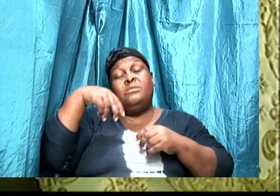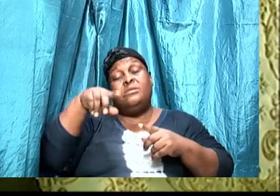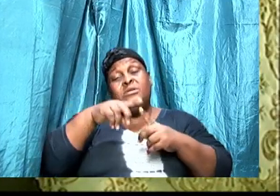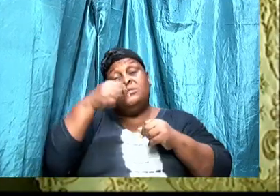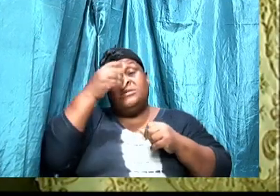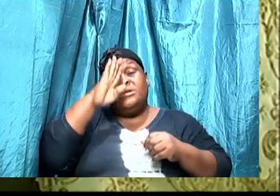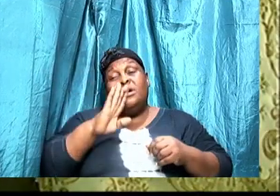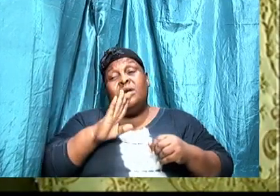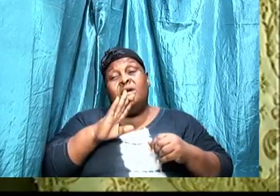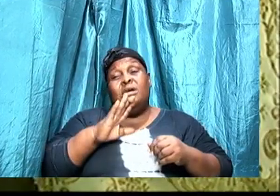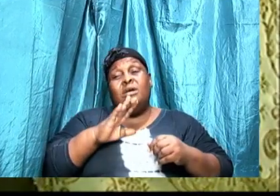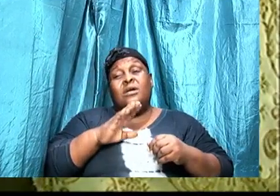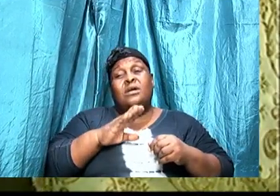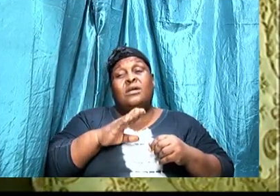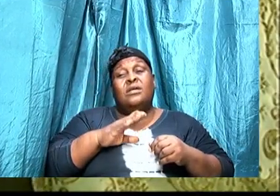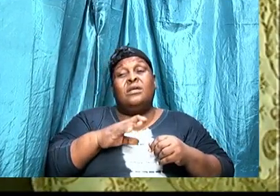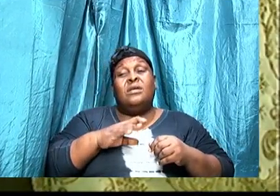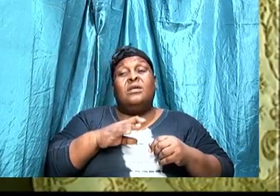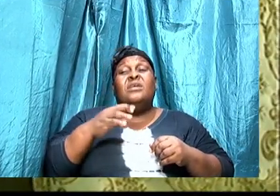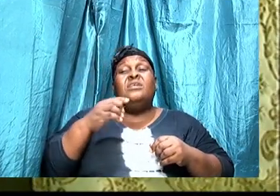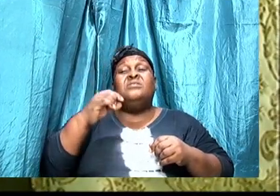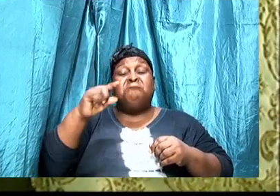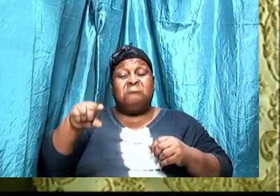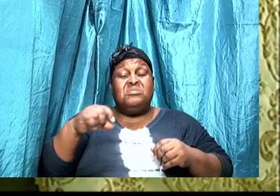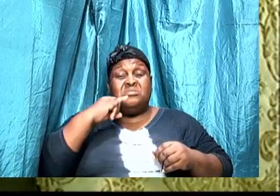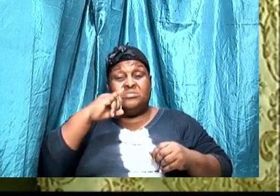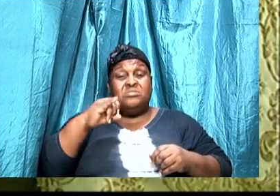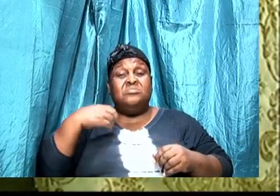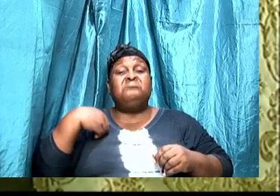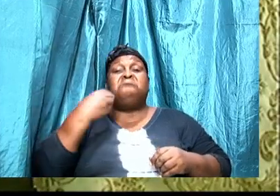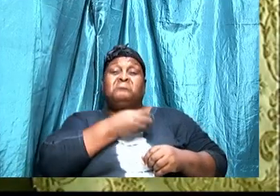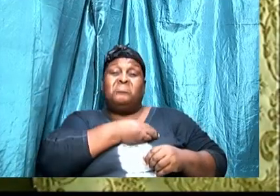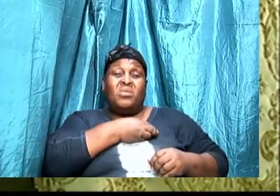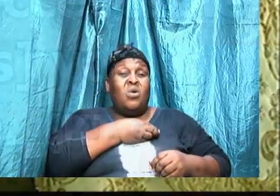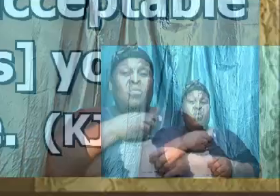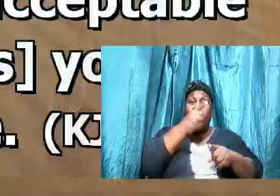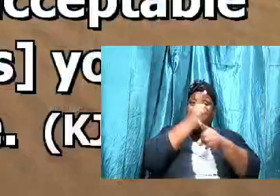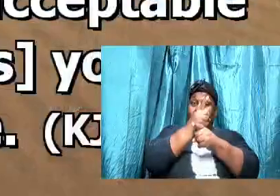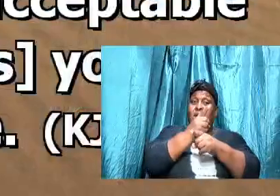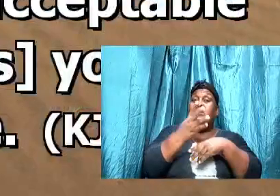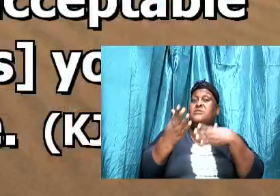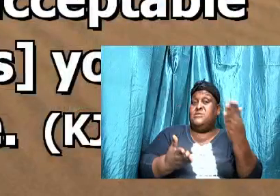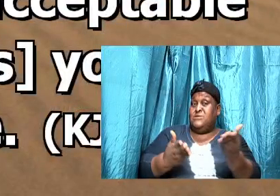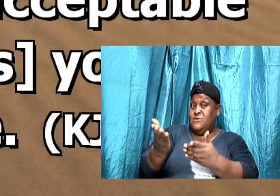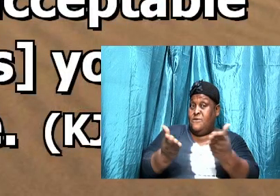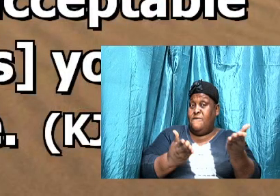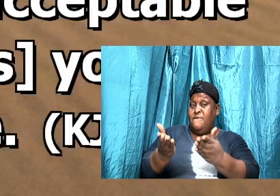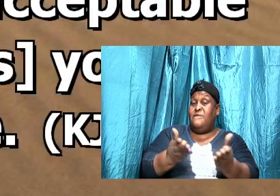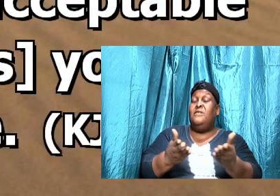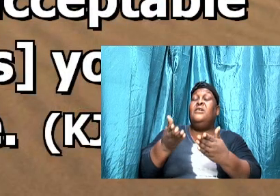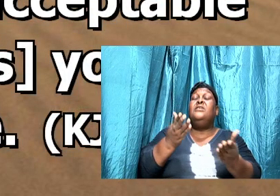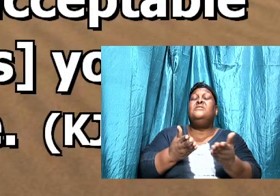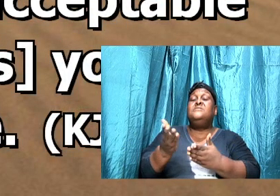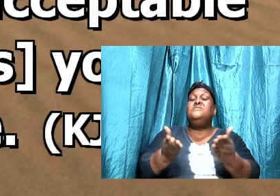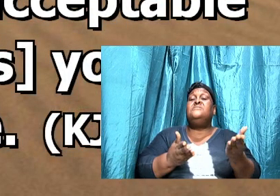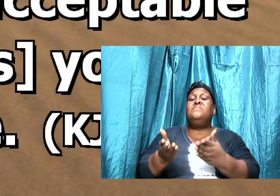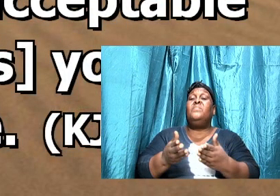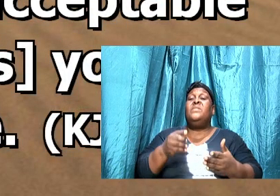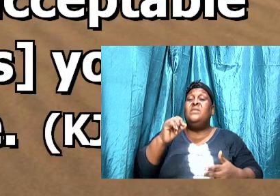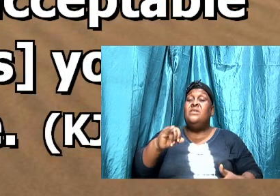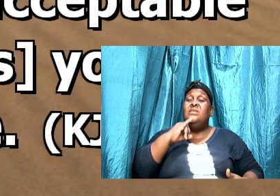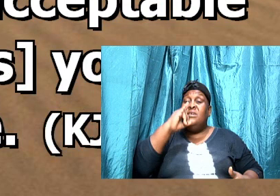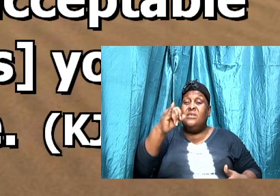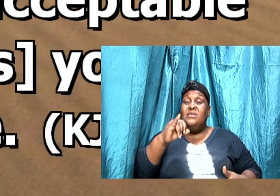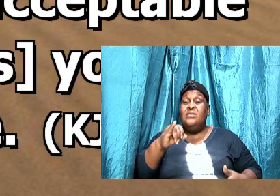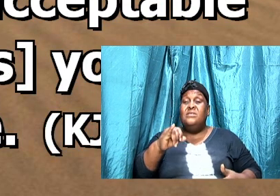God. And he's saying this is our reasonable service. This is our reasonable service. This is the least